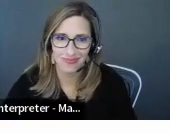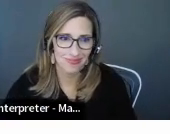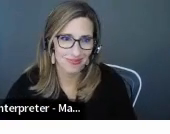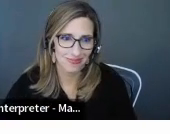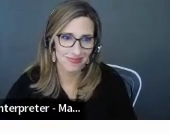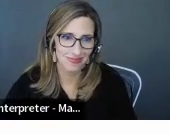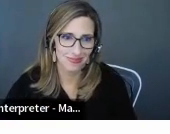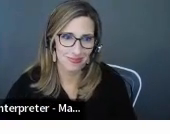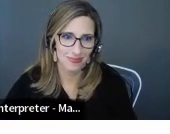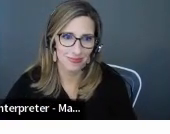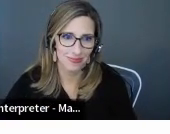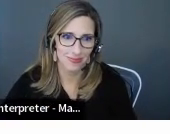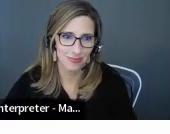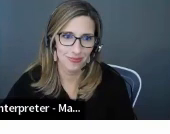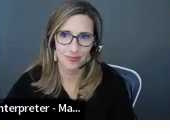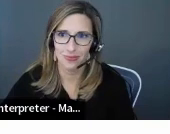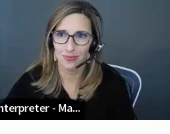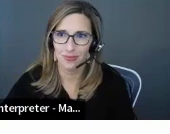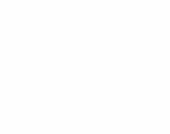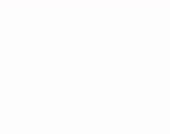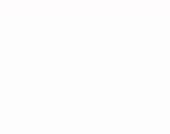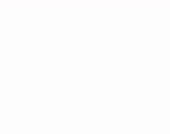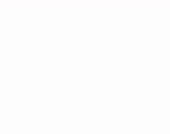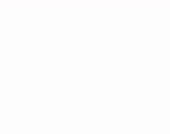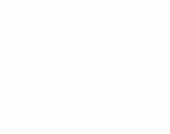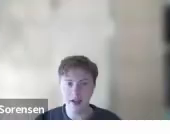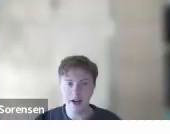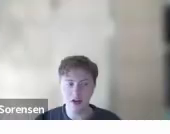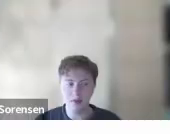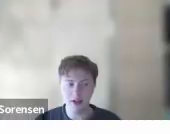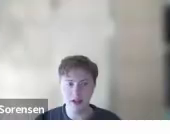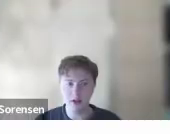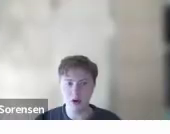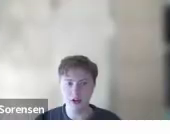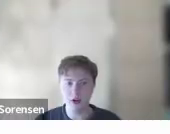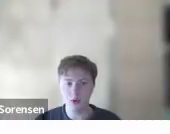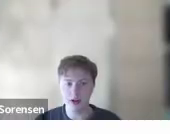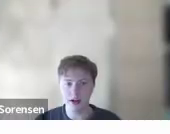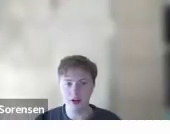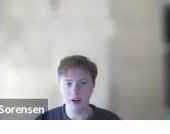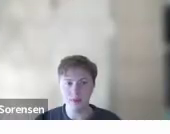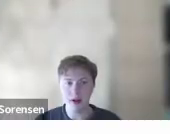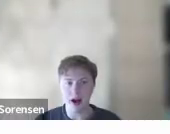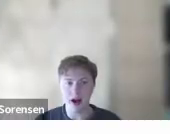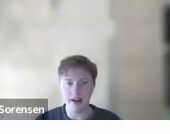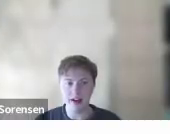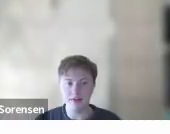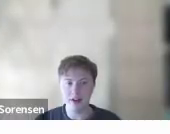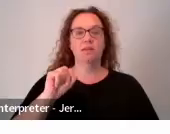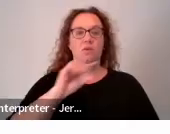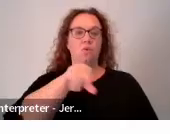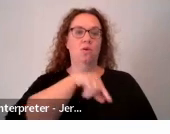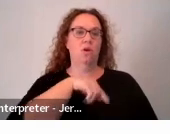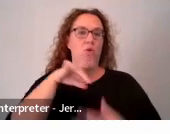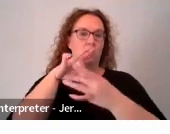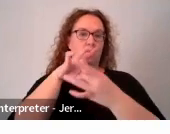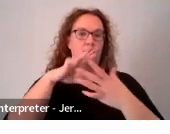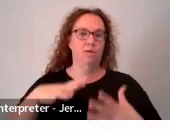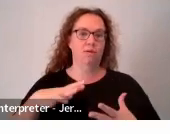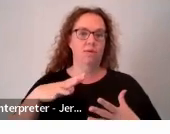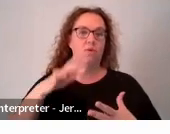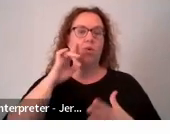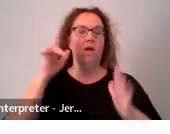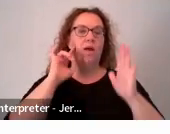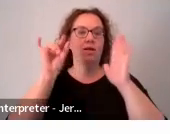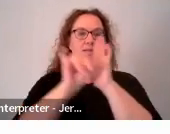I'm now going to talk a little bit about quality improvement efforts. The HCBS Quality Coordinator identifies areas for